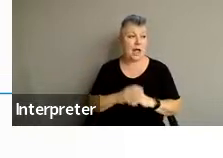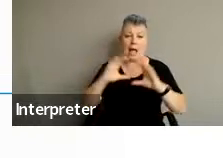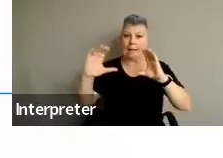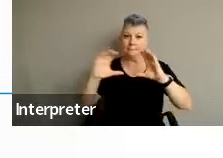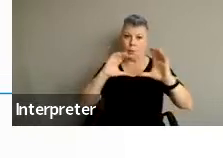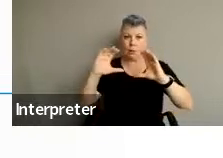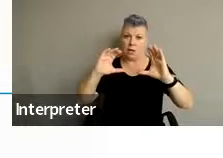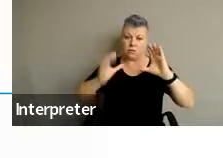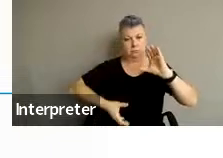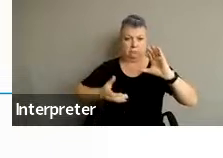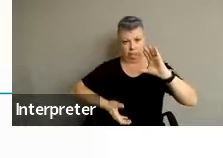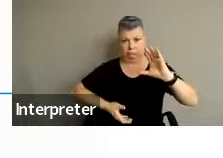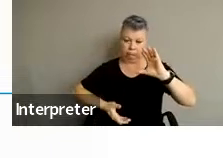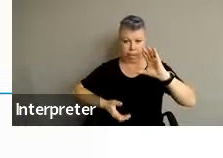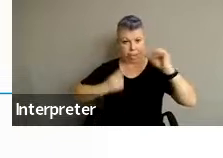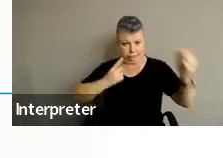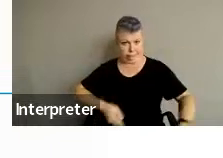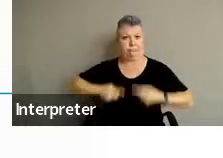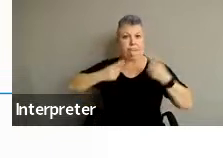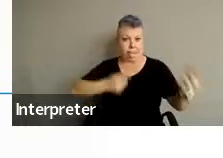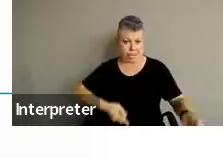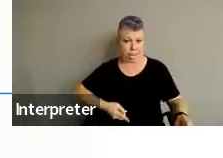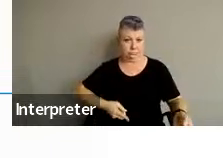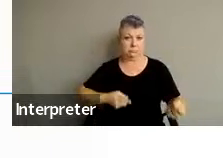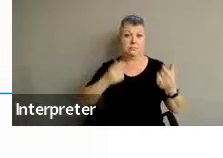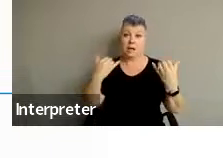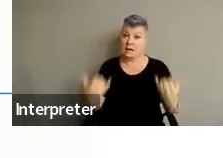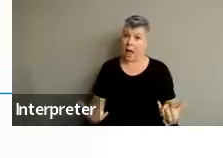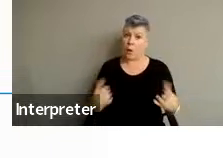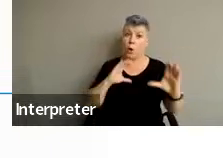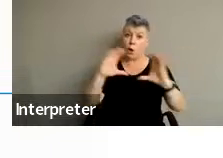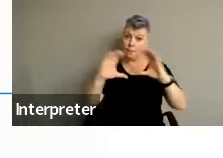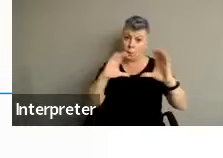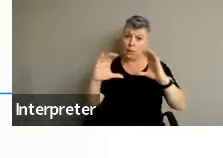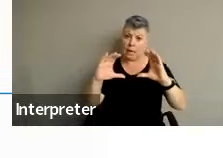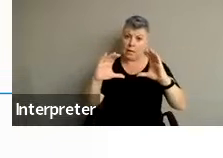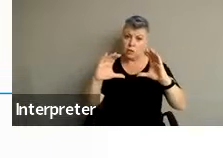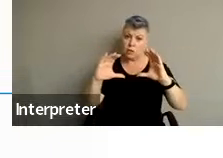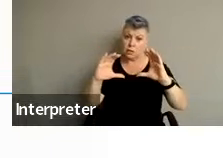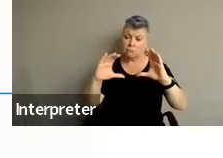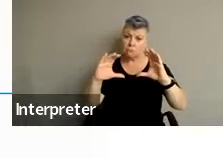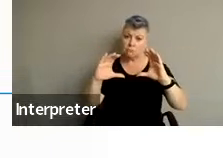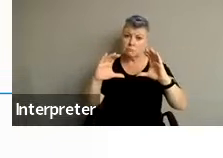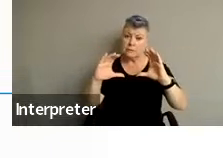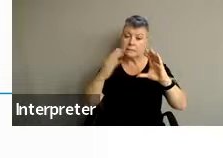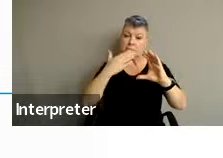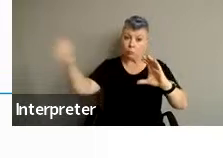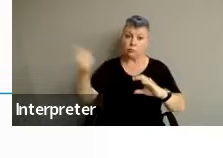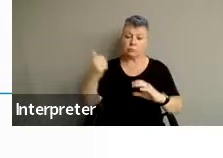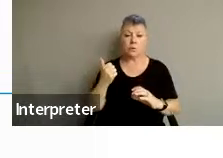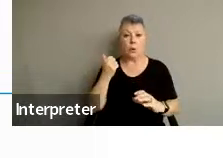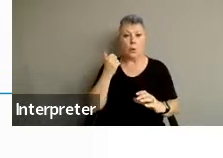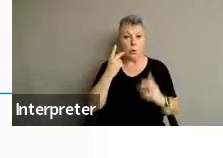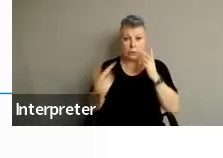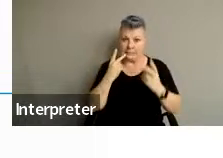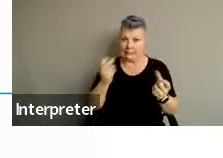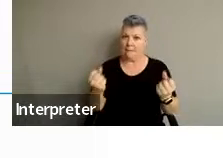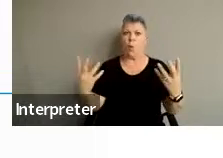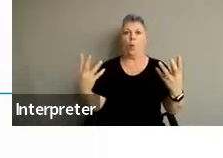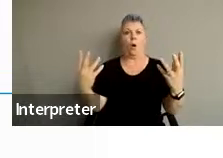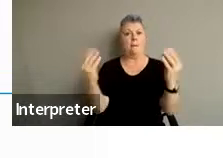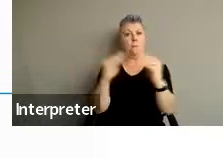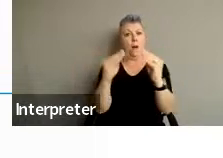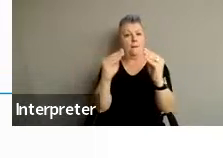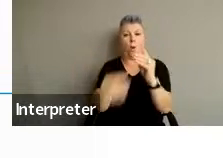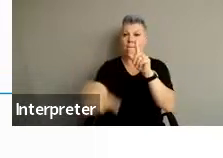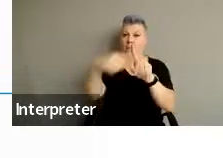was a problem. Communication is less than a problem. We are still, we receive a lot more positive feedback. One thing that I can tell